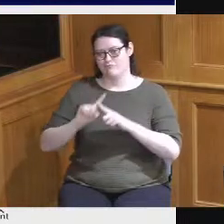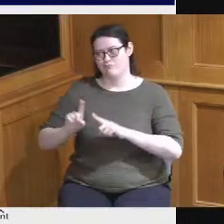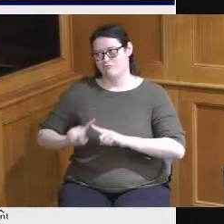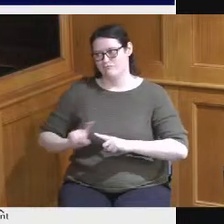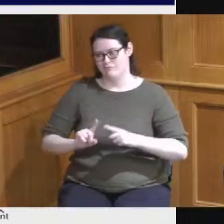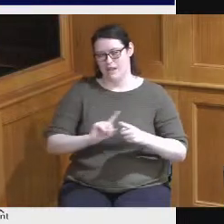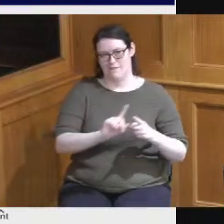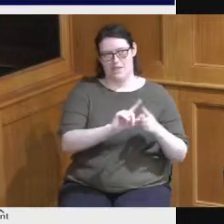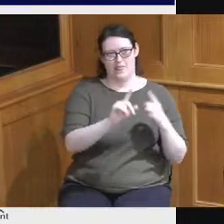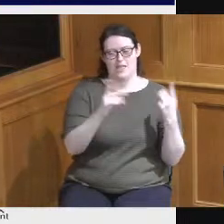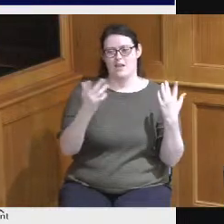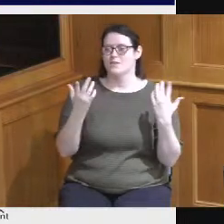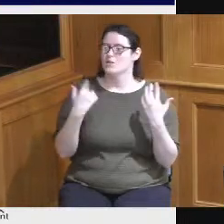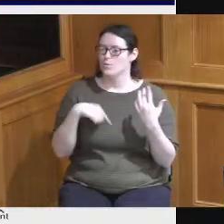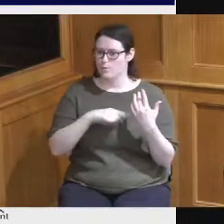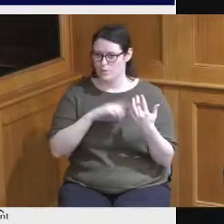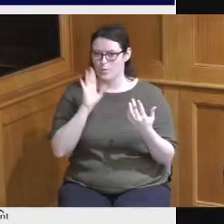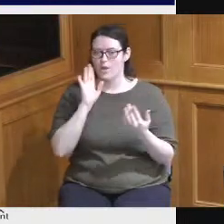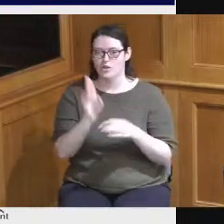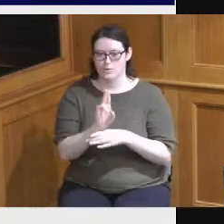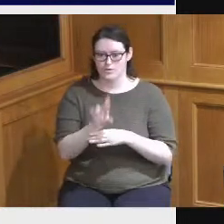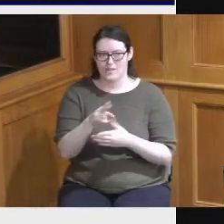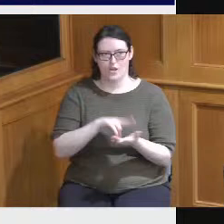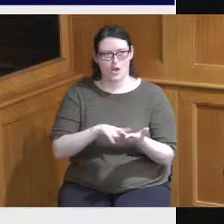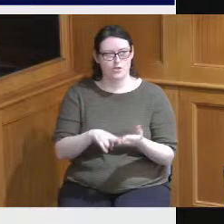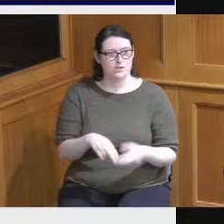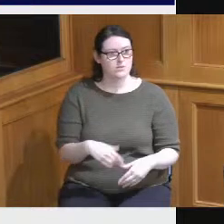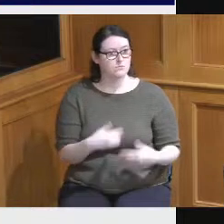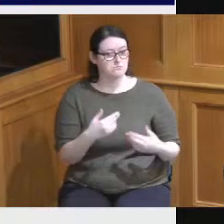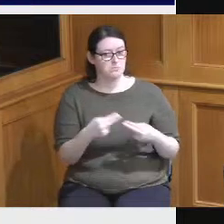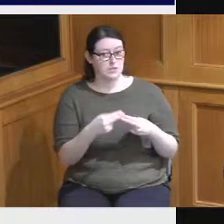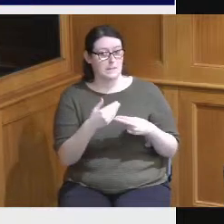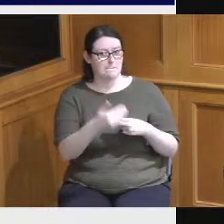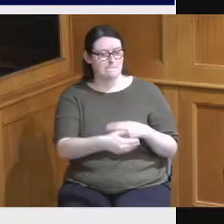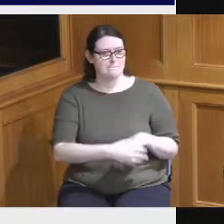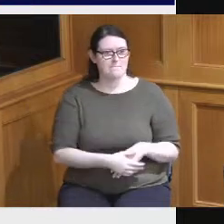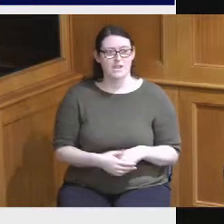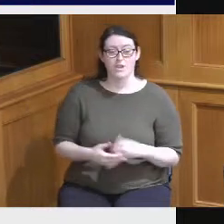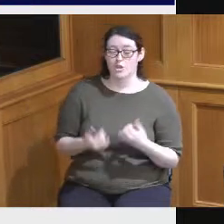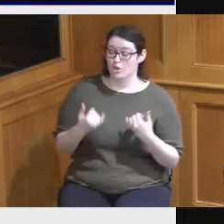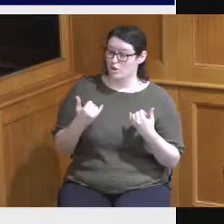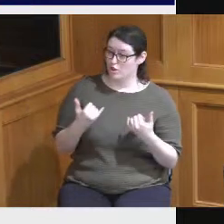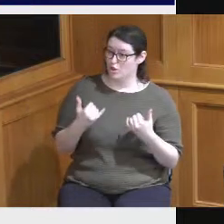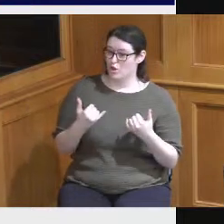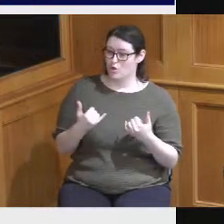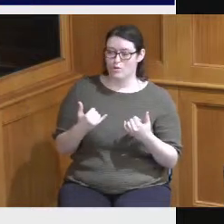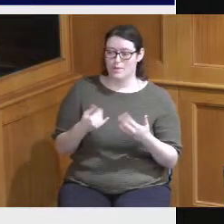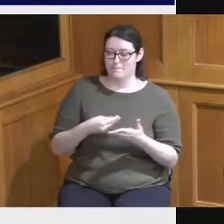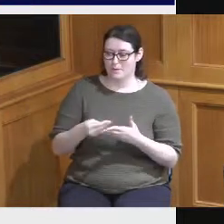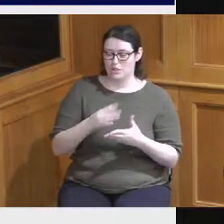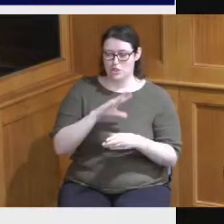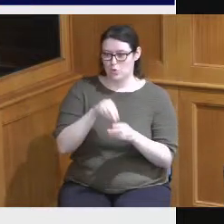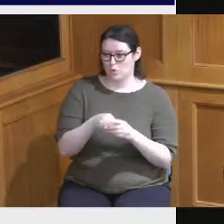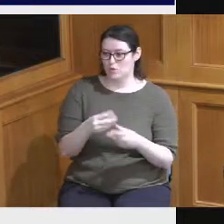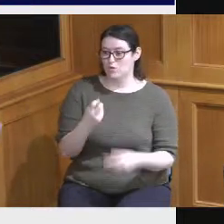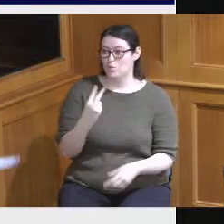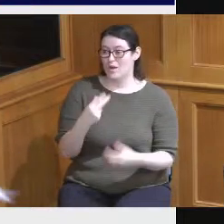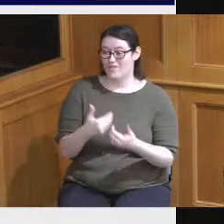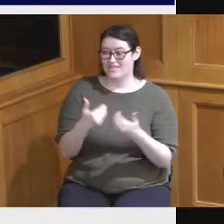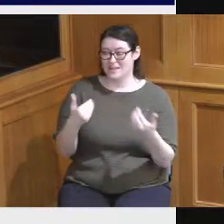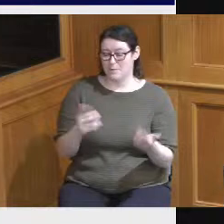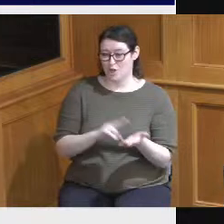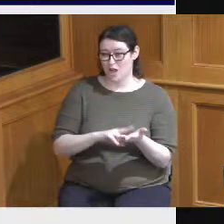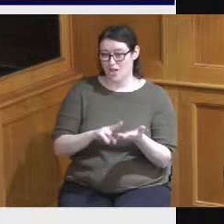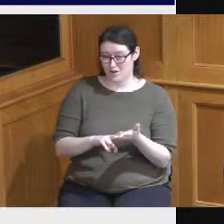things that we're going to use here in this contract. Go ahead. The current package, we have 12 separate contracts. That's another part of